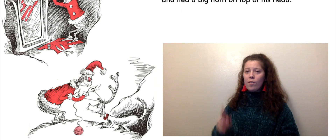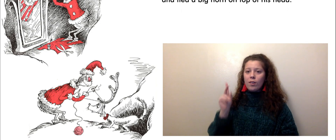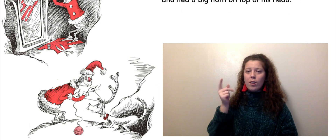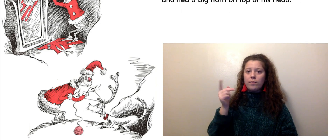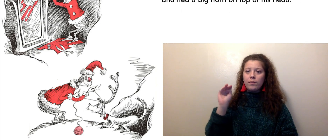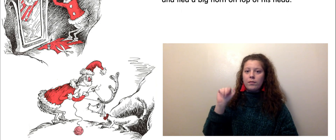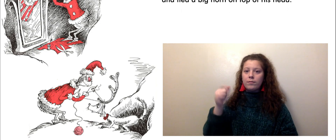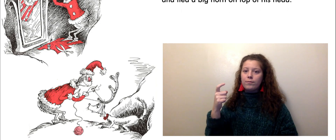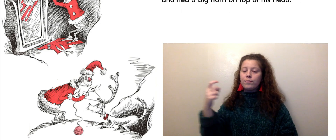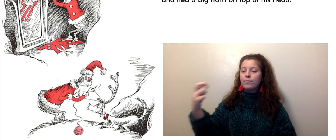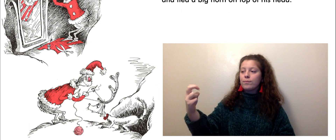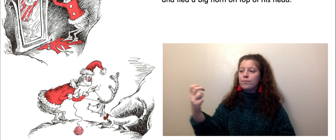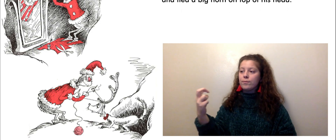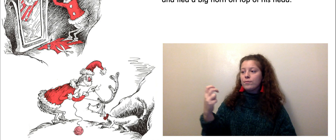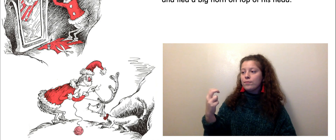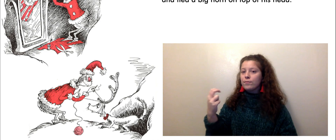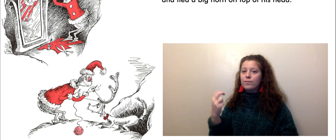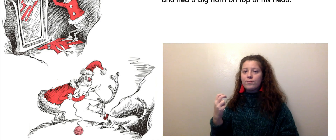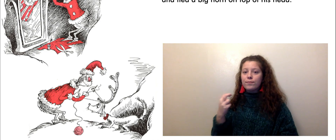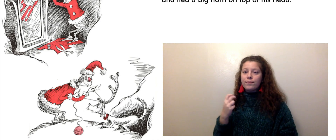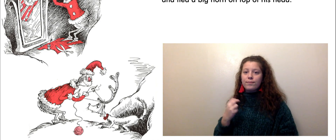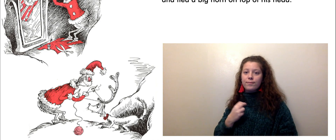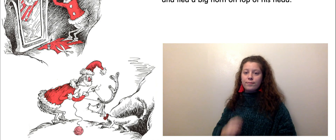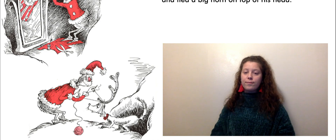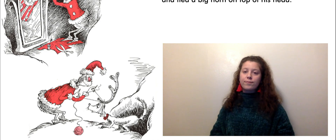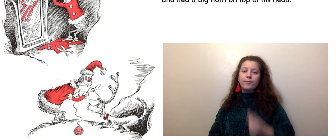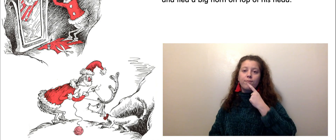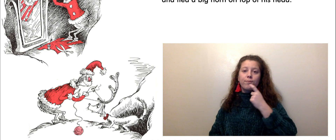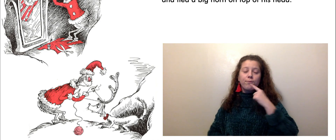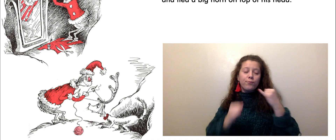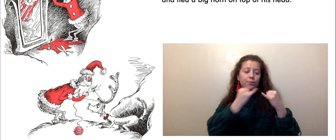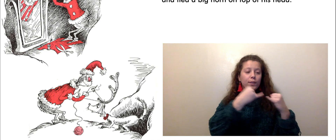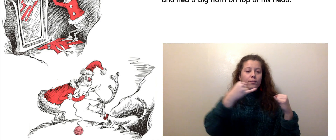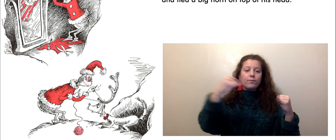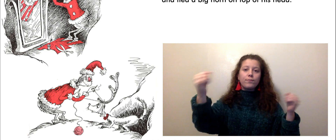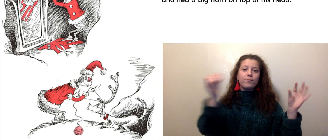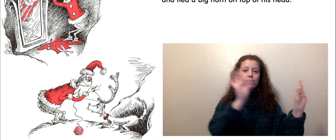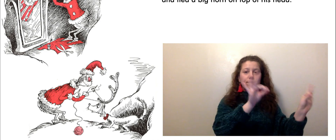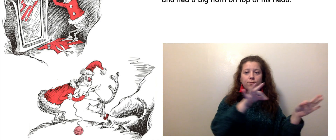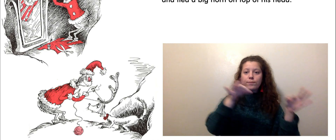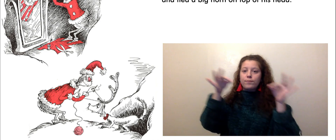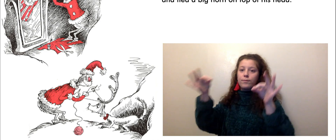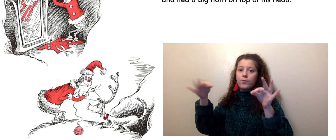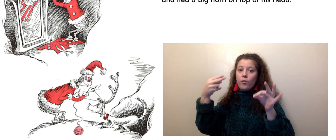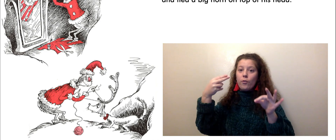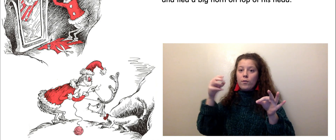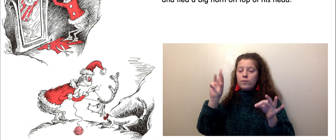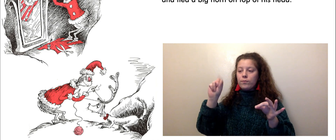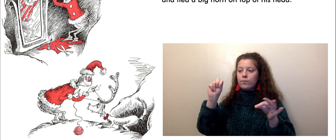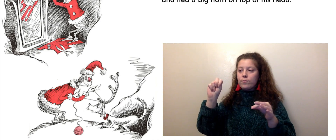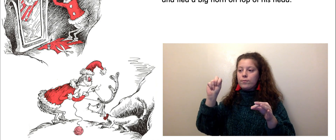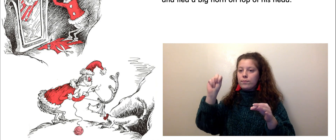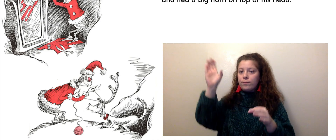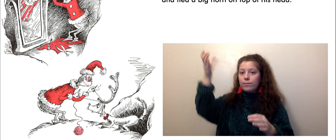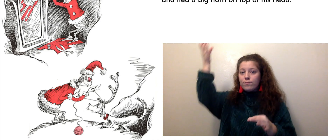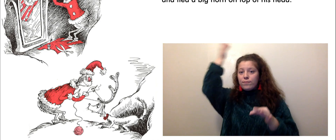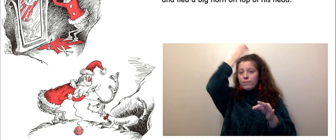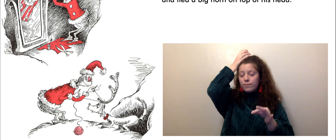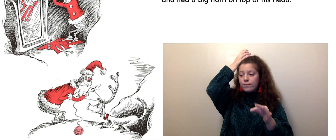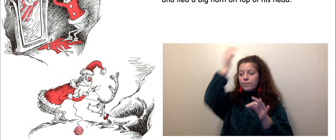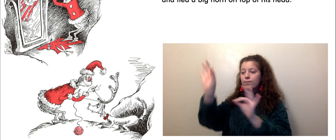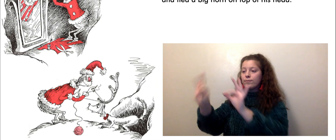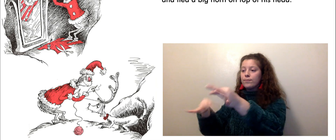instead. So he called his dog Max, then took some red thread, and he tied a big horn on top of his